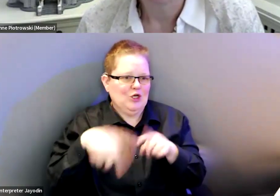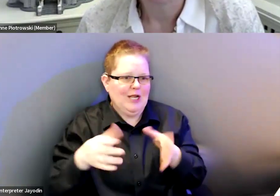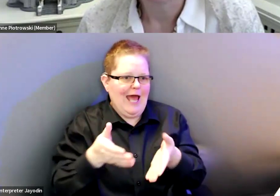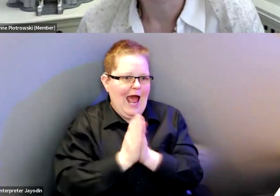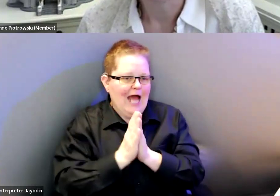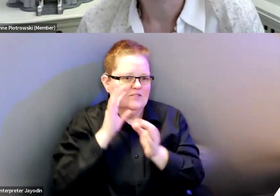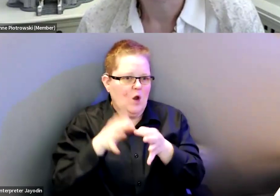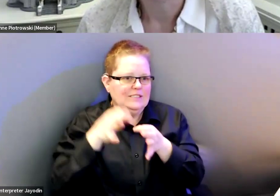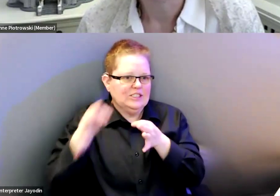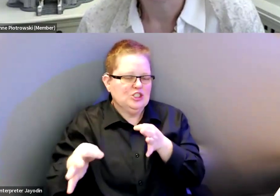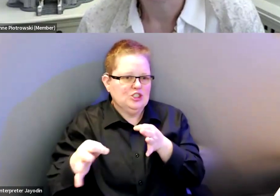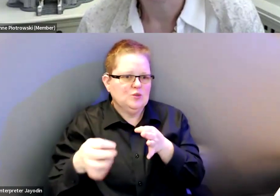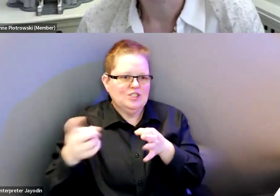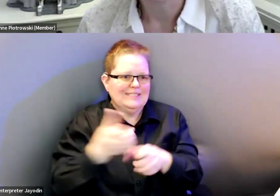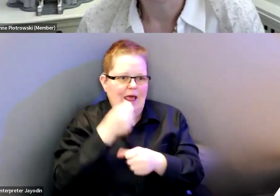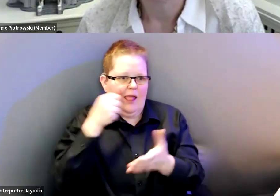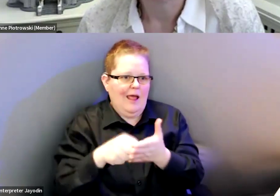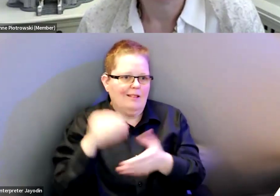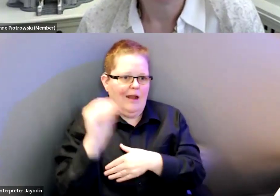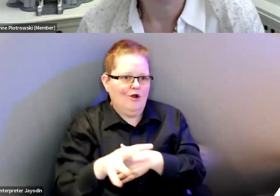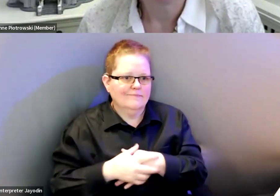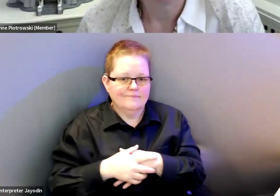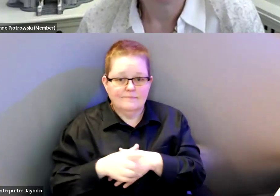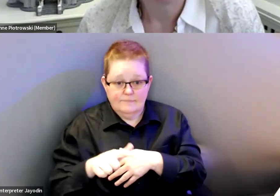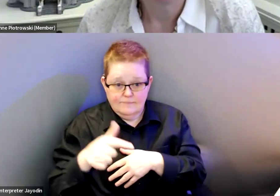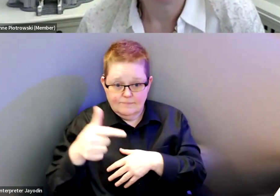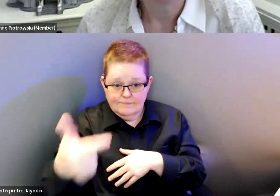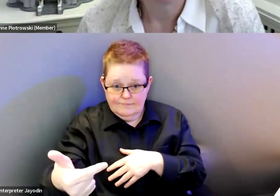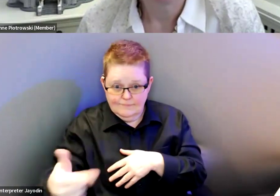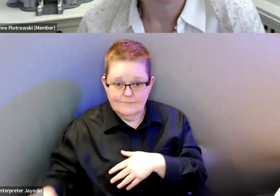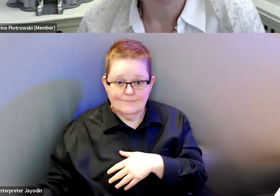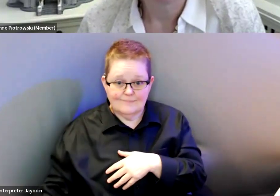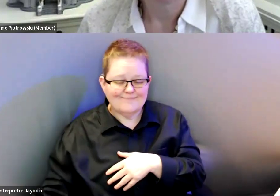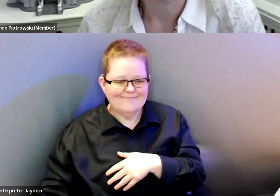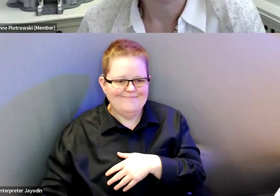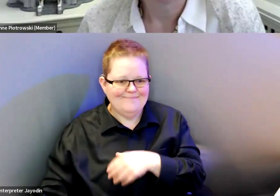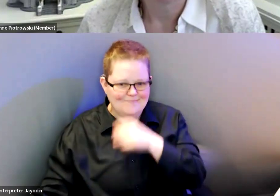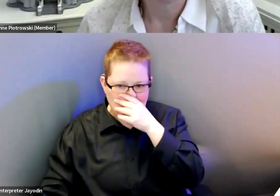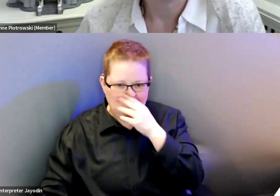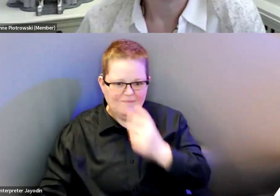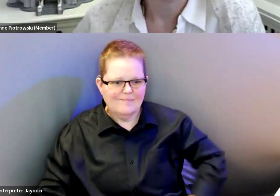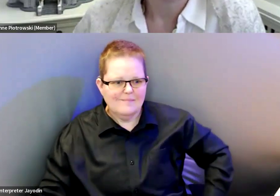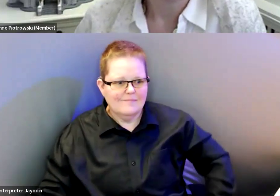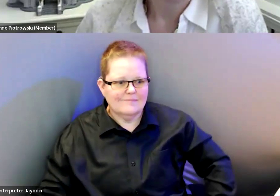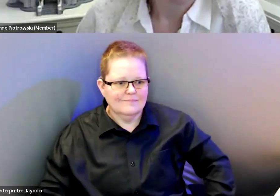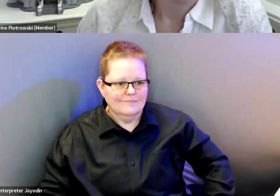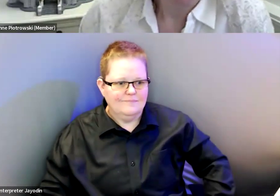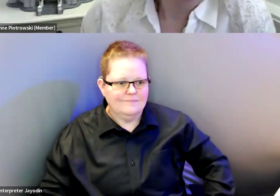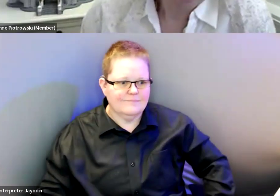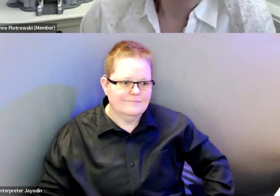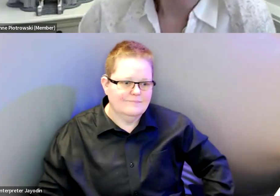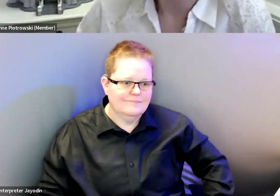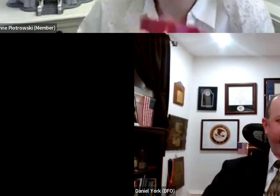just get the contrary to process letter. Yeah, that's unfortunately my understanding as well. So with